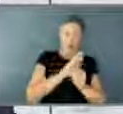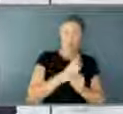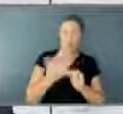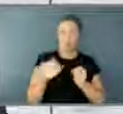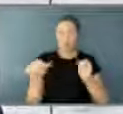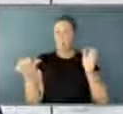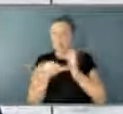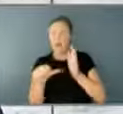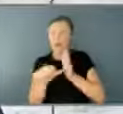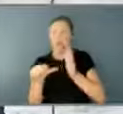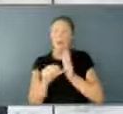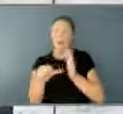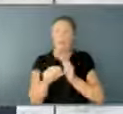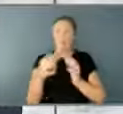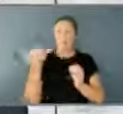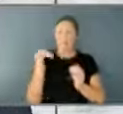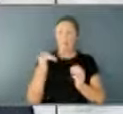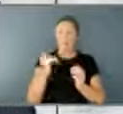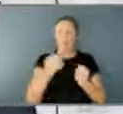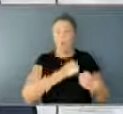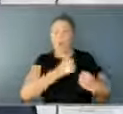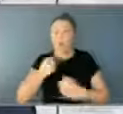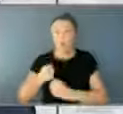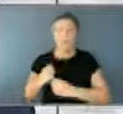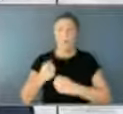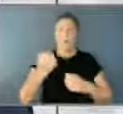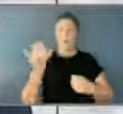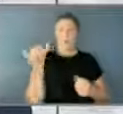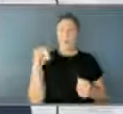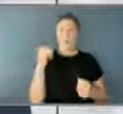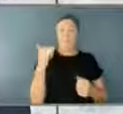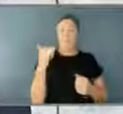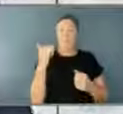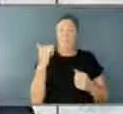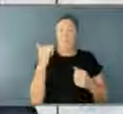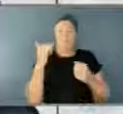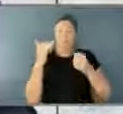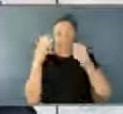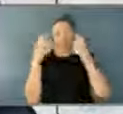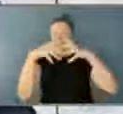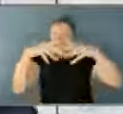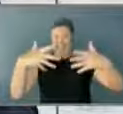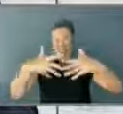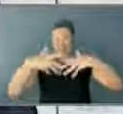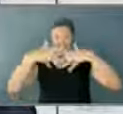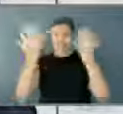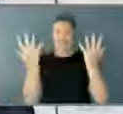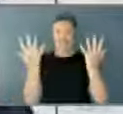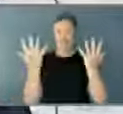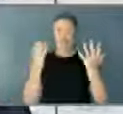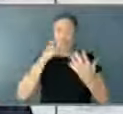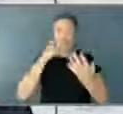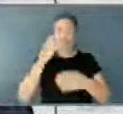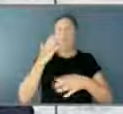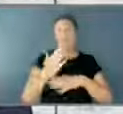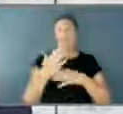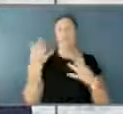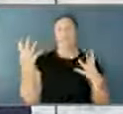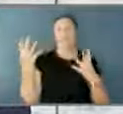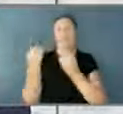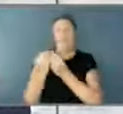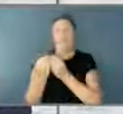global and regional security issues, the multilateral initiatives and reforms that we are partnering in, but also, as we discussed